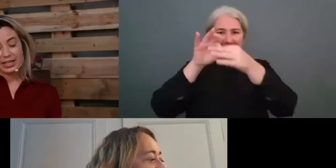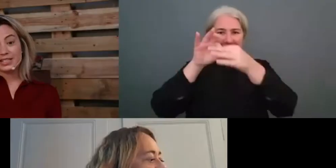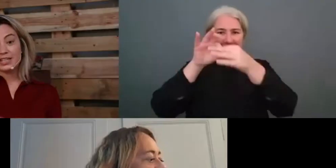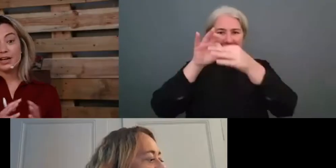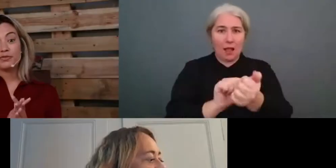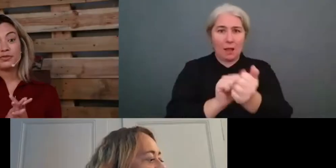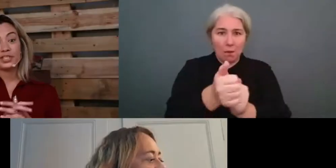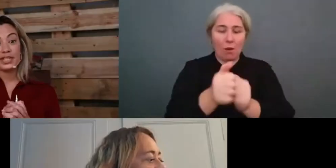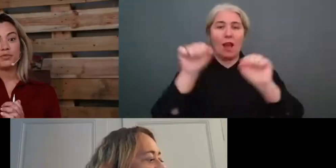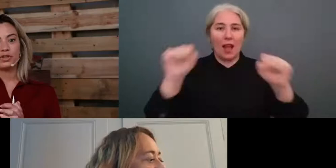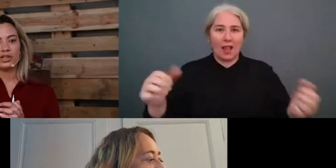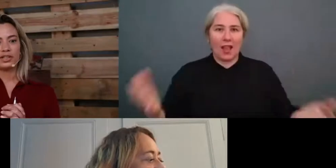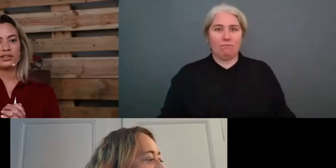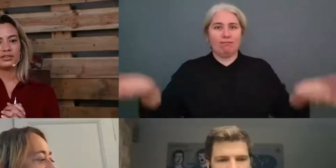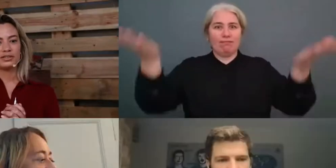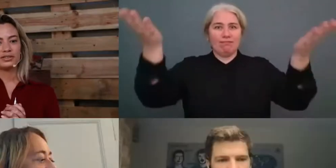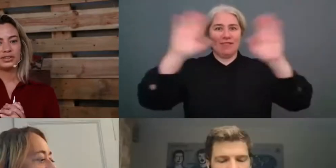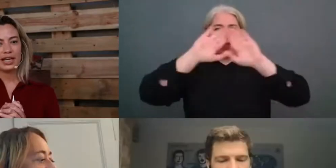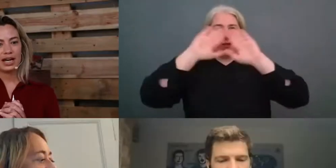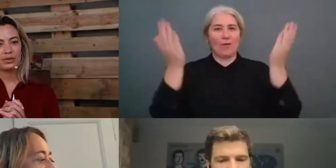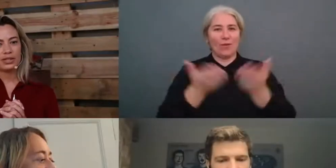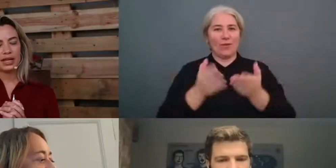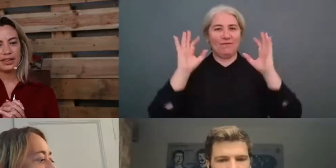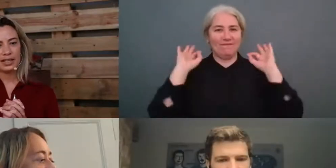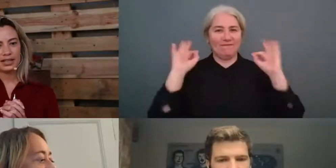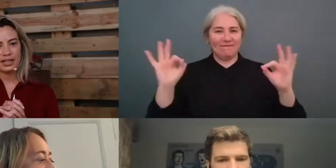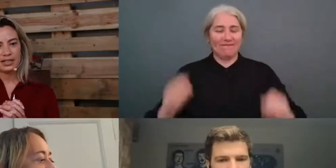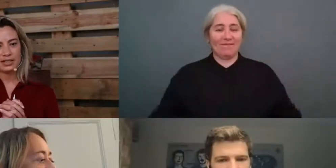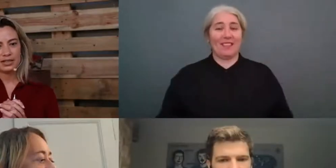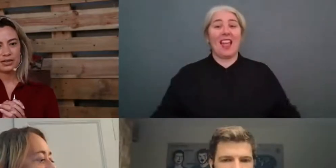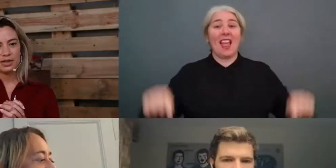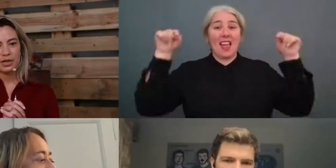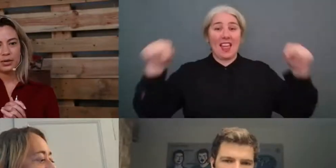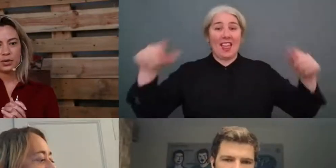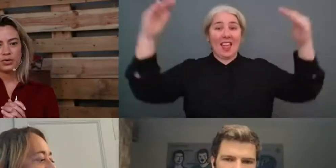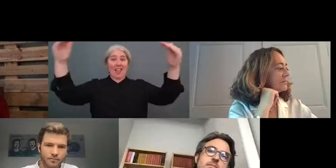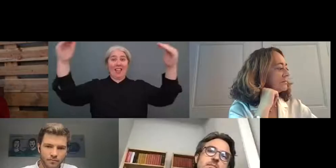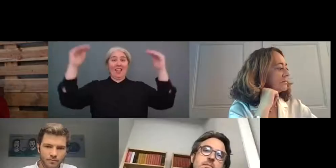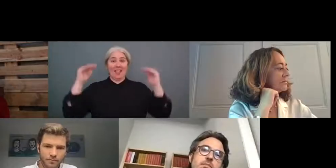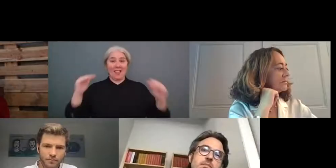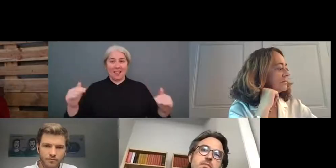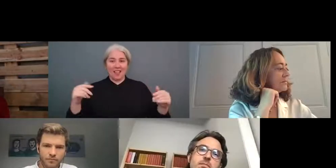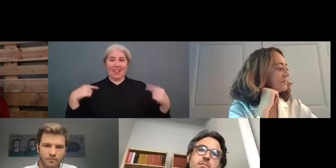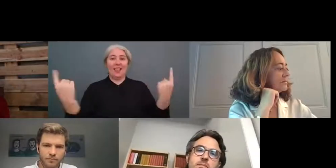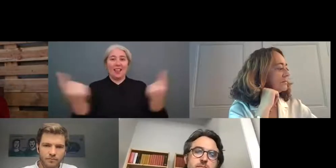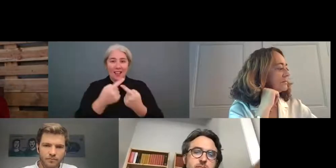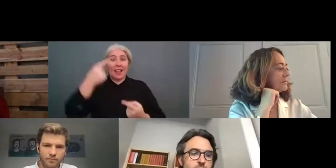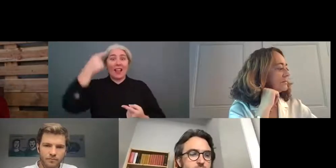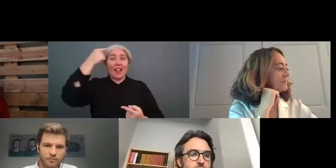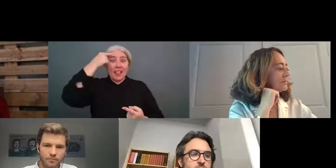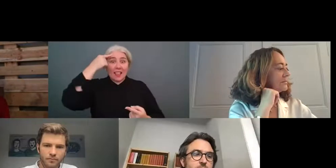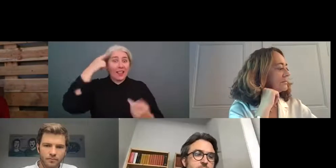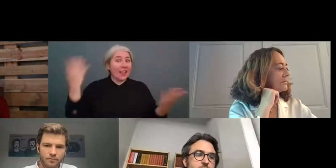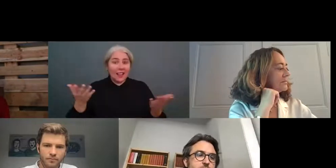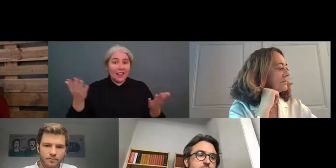it's time for teamwork now i think that most of the panelists